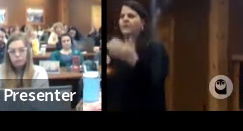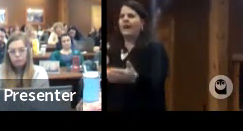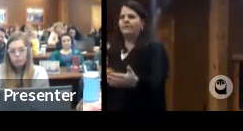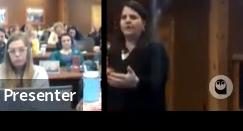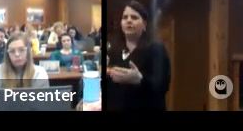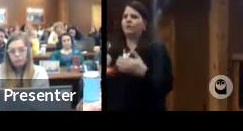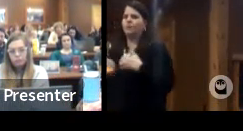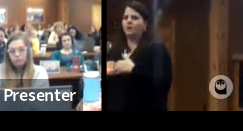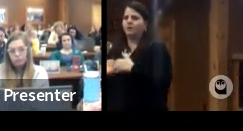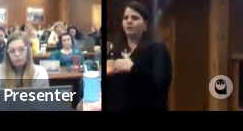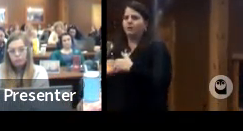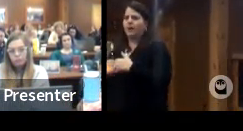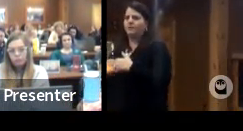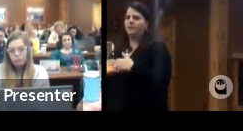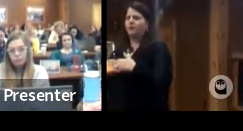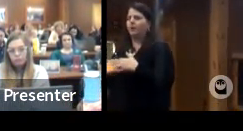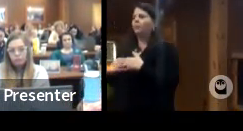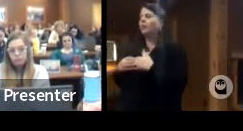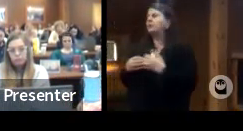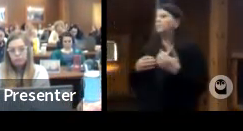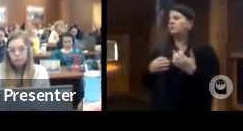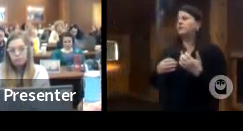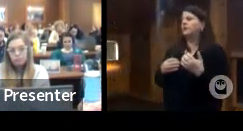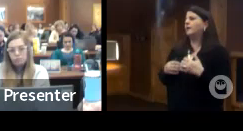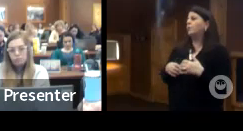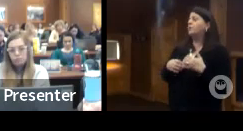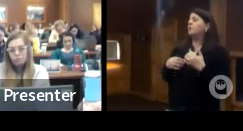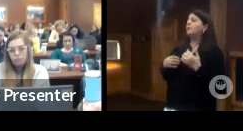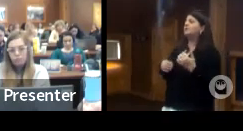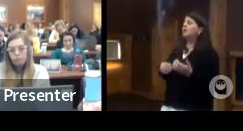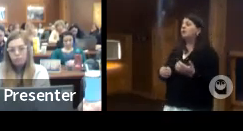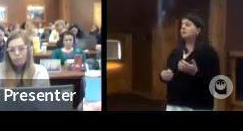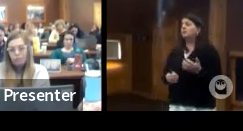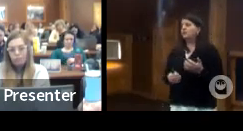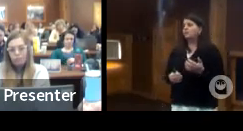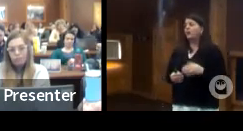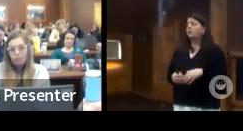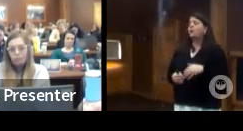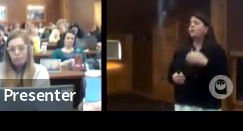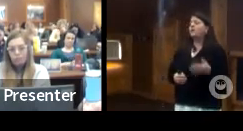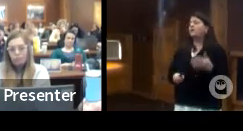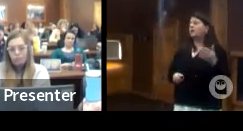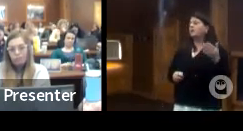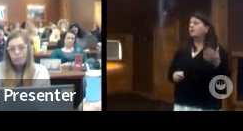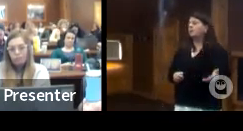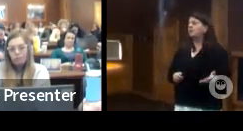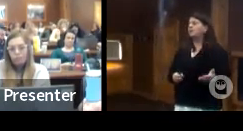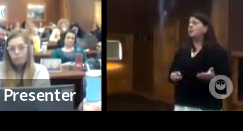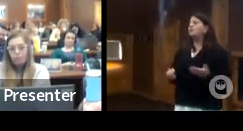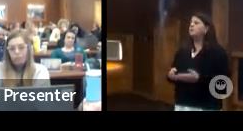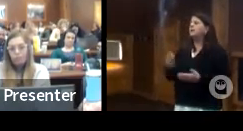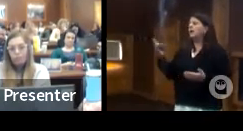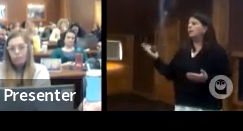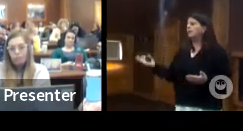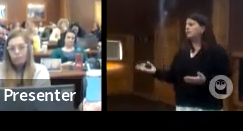it, because if the advocate knows it, the prosecutor has to know it. And we're going to address that. And we're going to already talk to the victim about what that negative